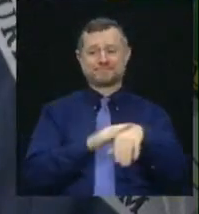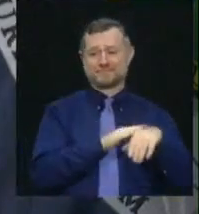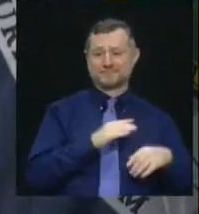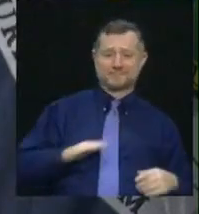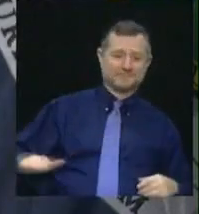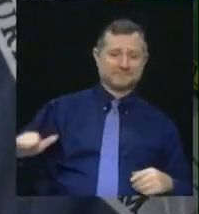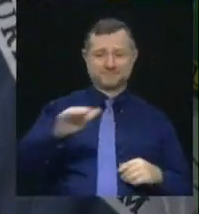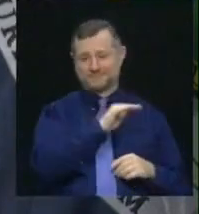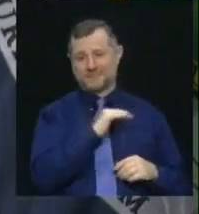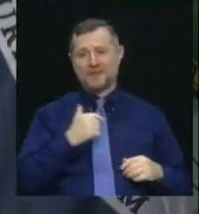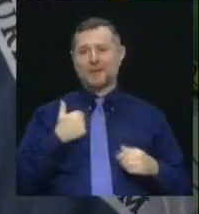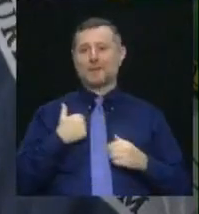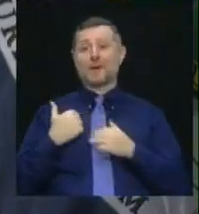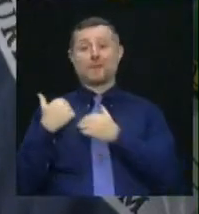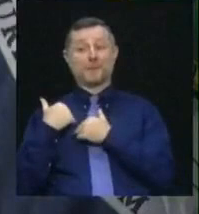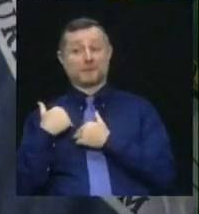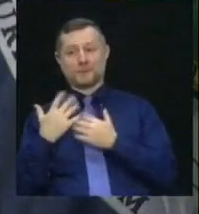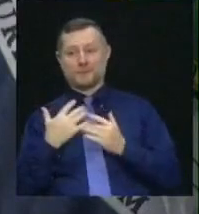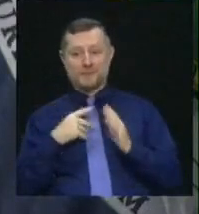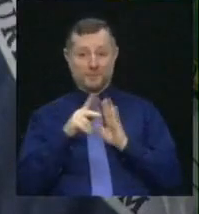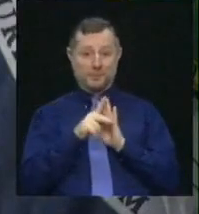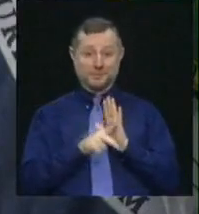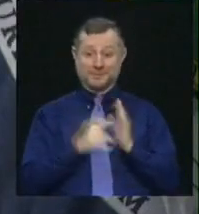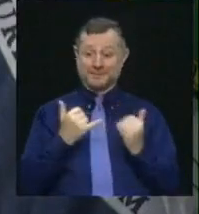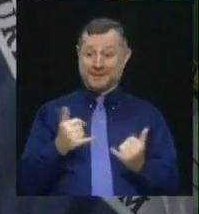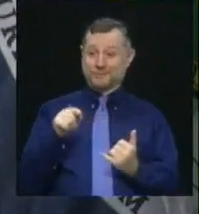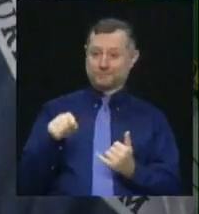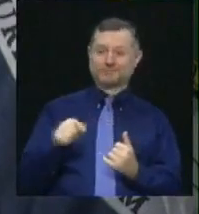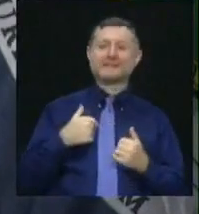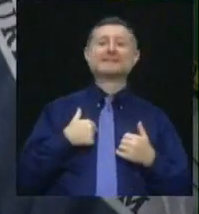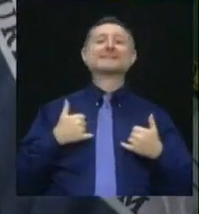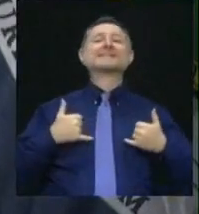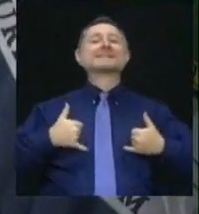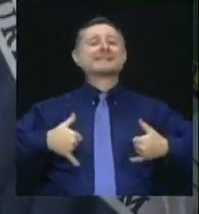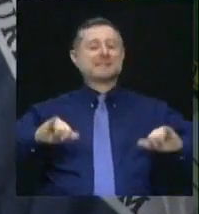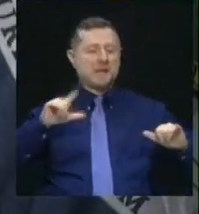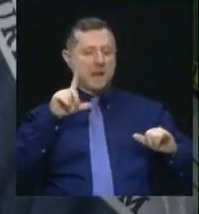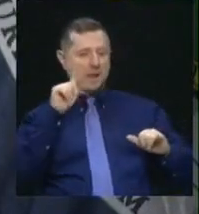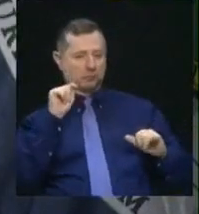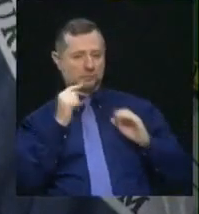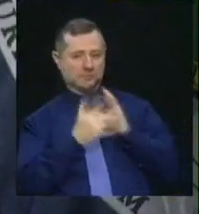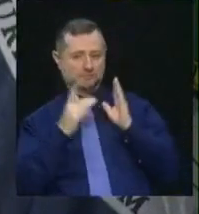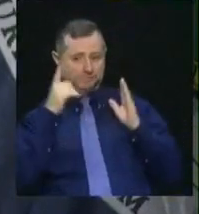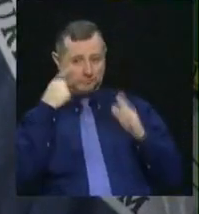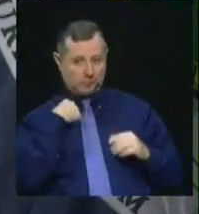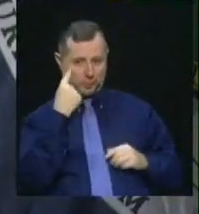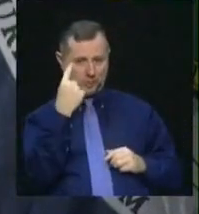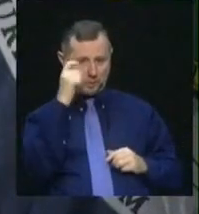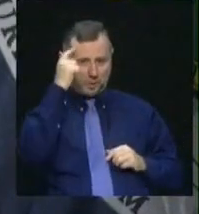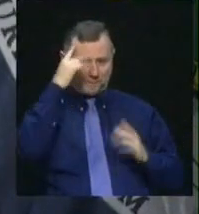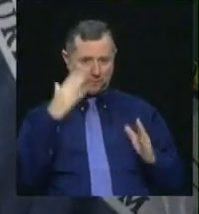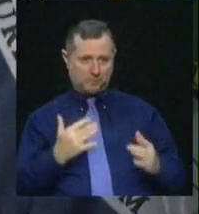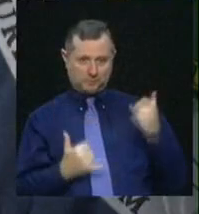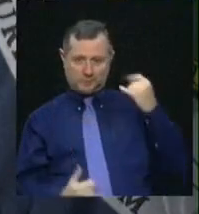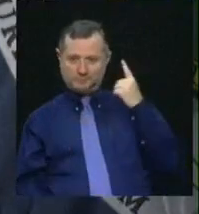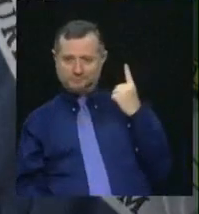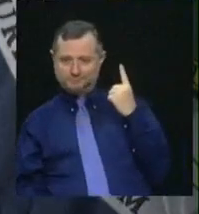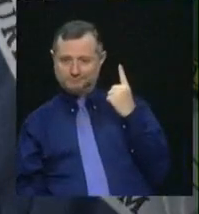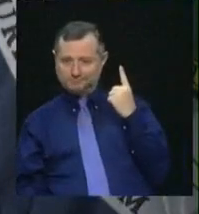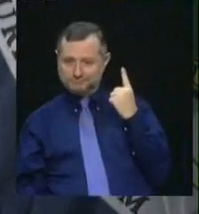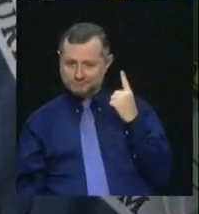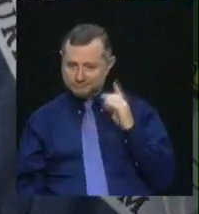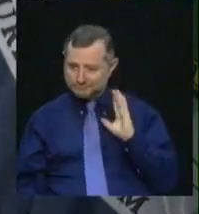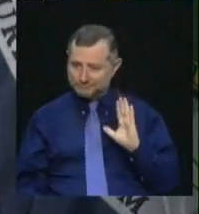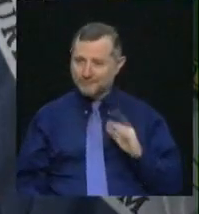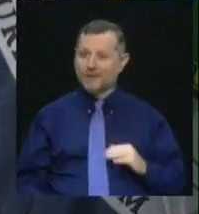with respect to that at this time. I'm still lieutenant governor, and there's one governor at a time in the state of New York. But I look forward to returning to Syracuse. It's a